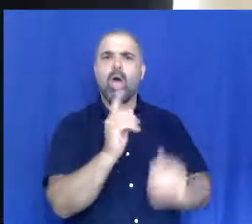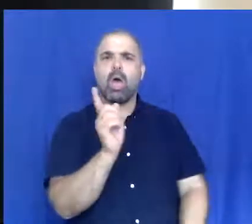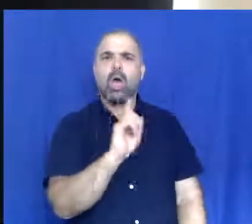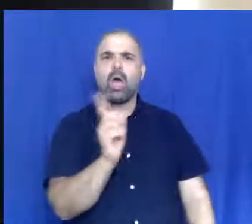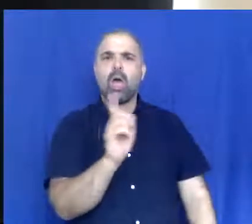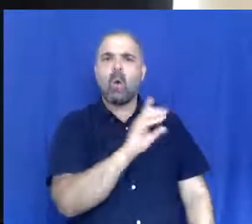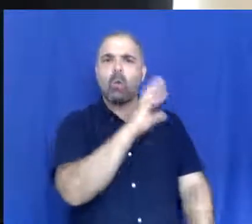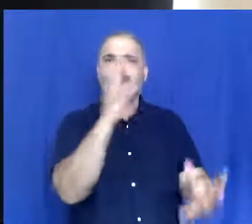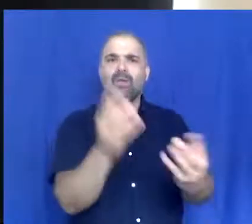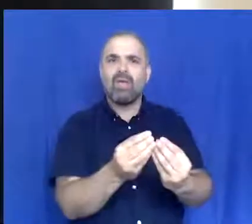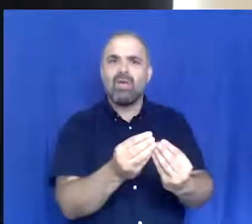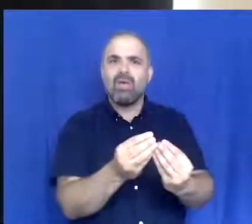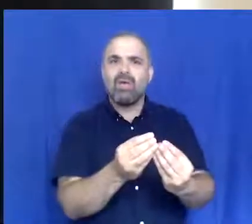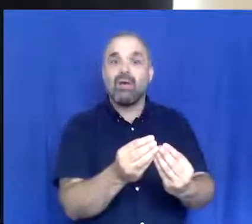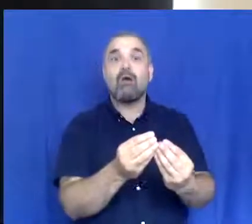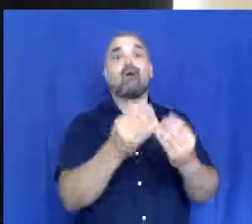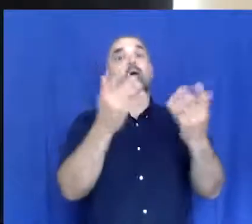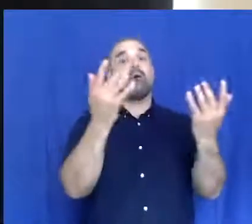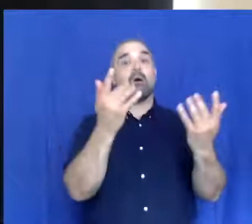together?